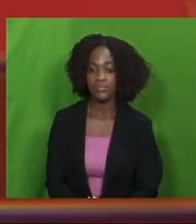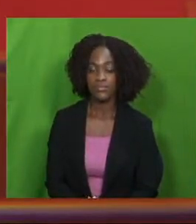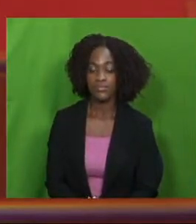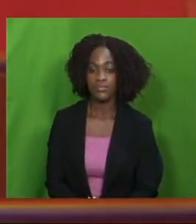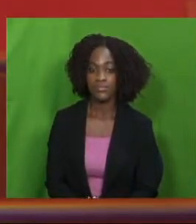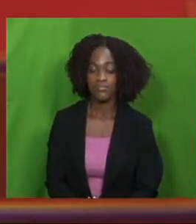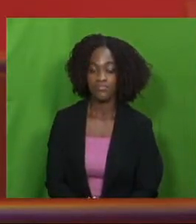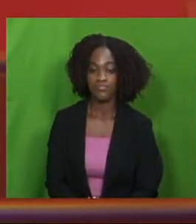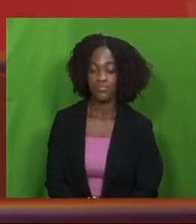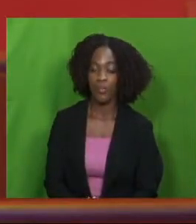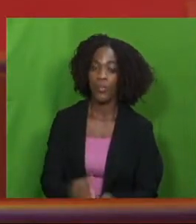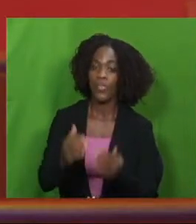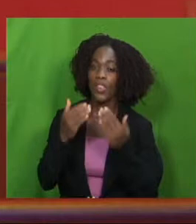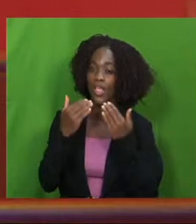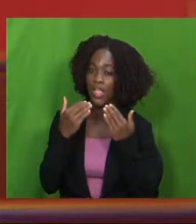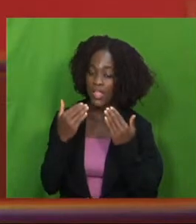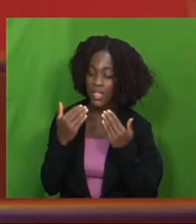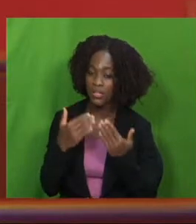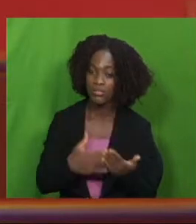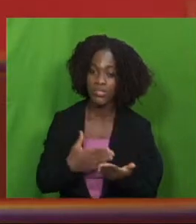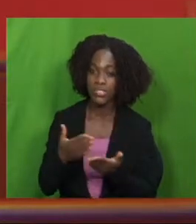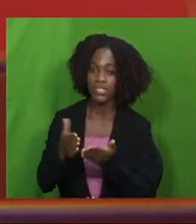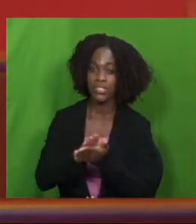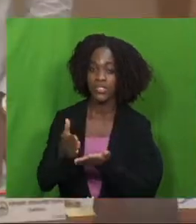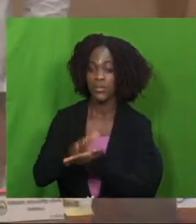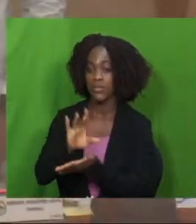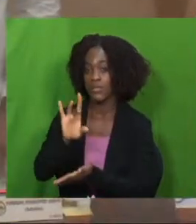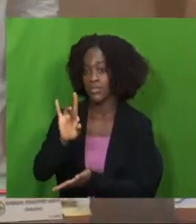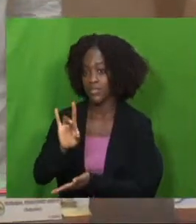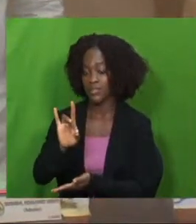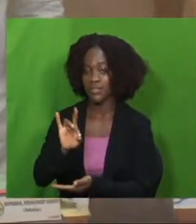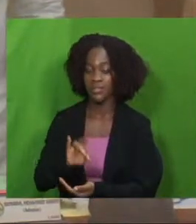Thank you very much, Mr. Speaker. Mr. Speaker, I'm on page 8.